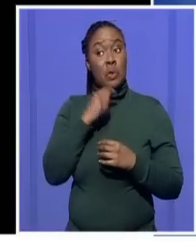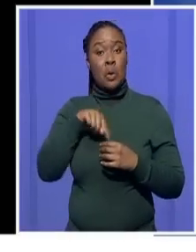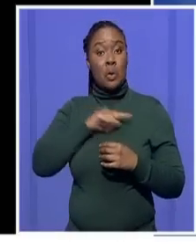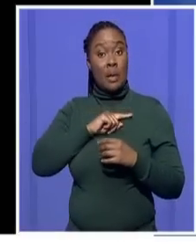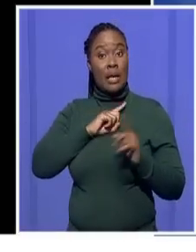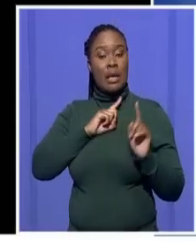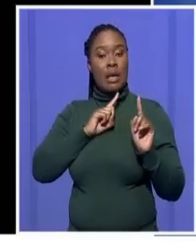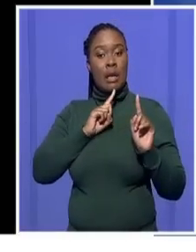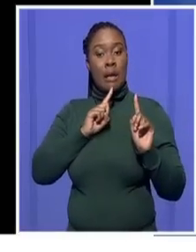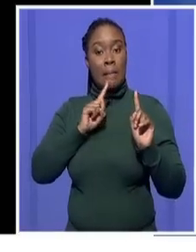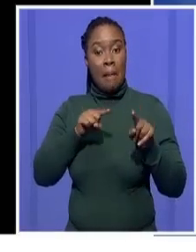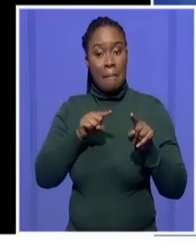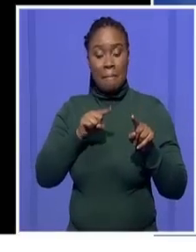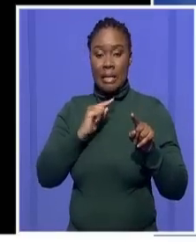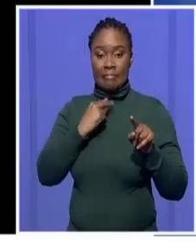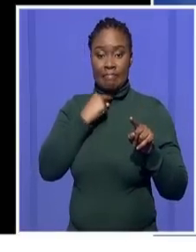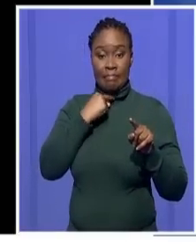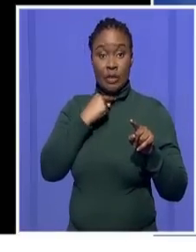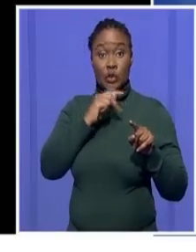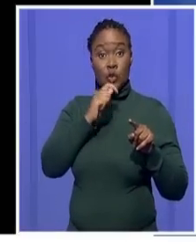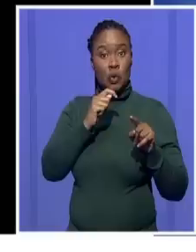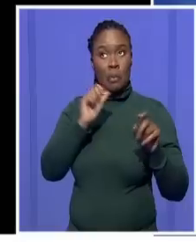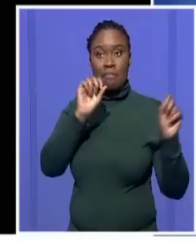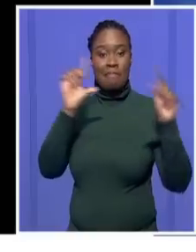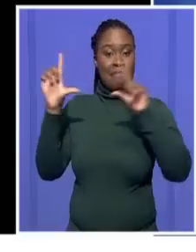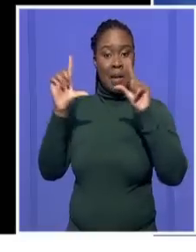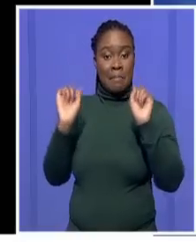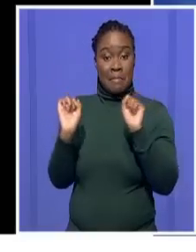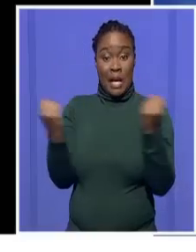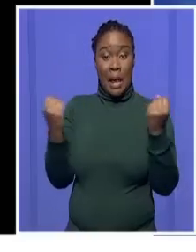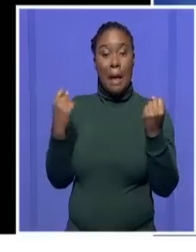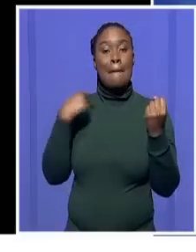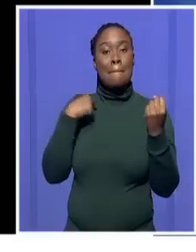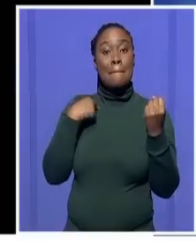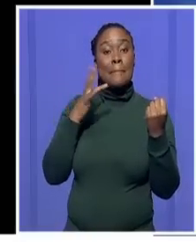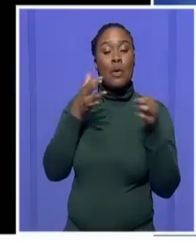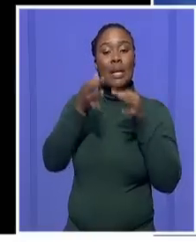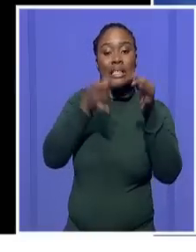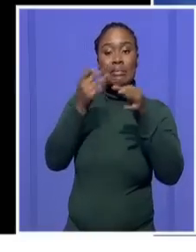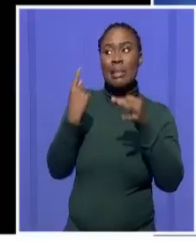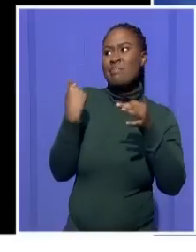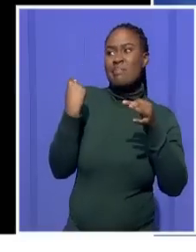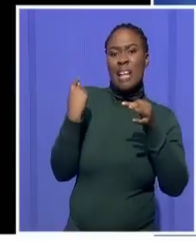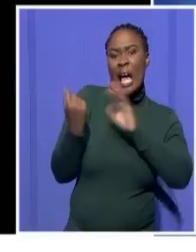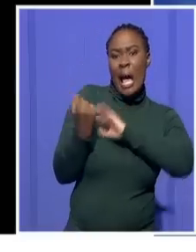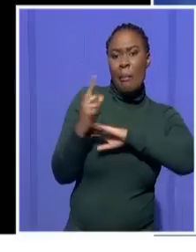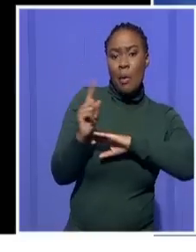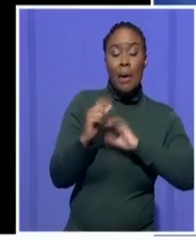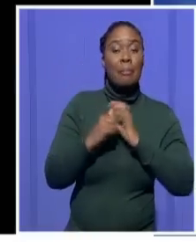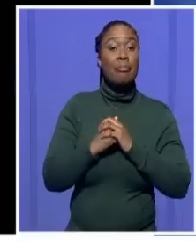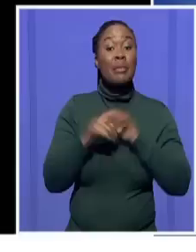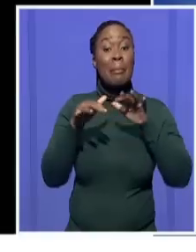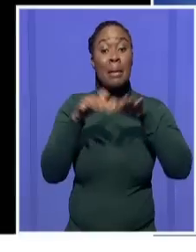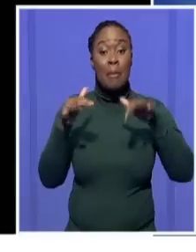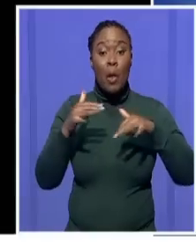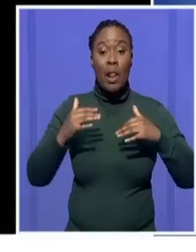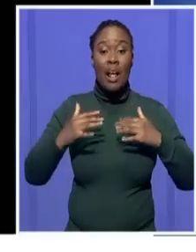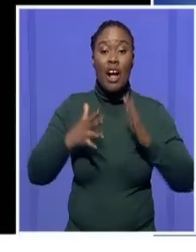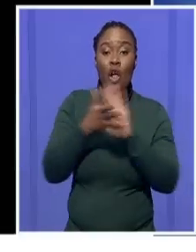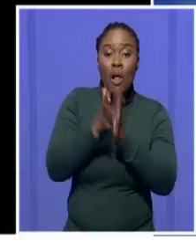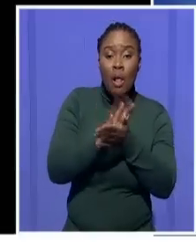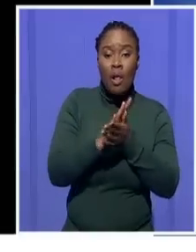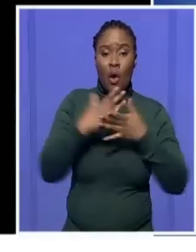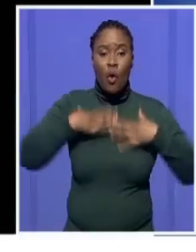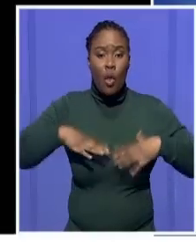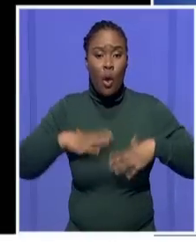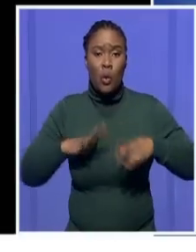area that we can't bring you the visuals, but I'm going to describe to you what I'm seeing. Residents are literally packing up their belongings into